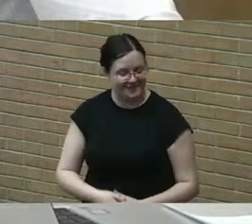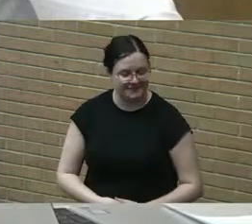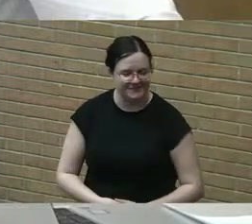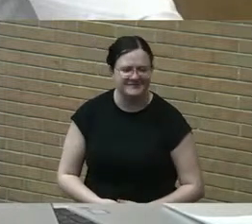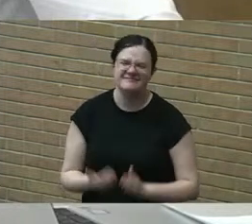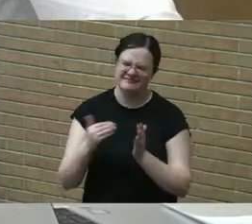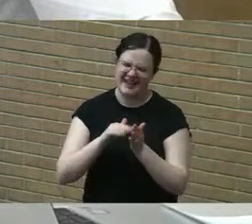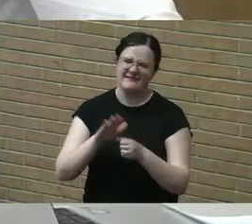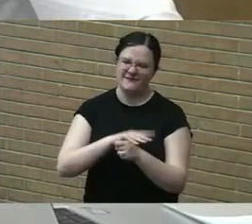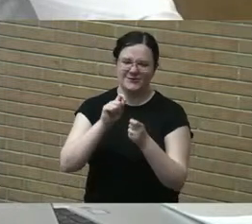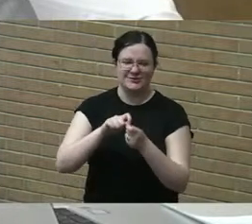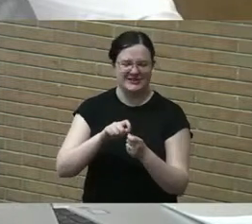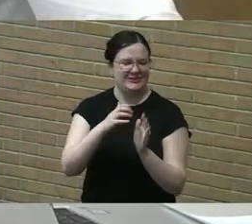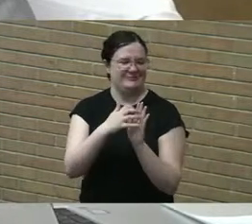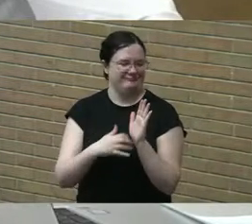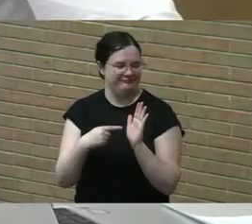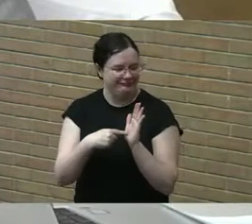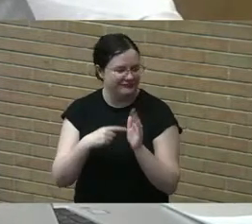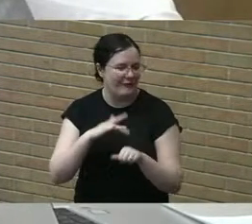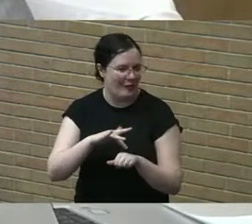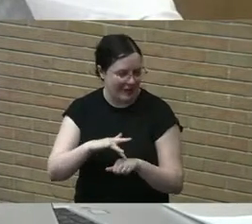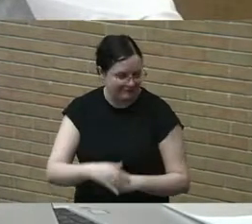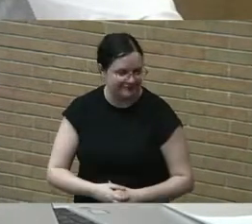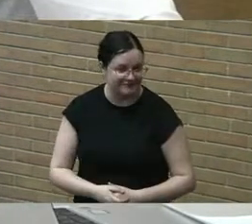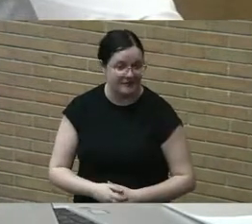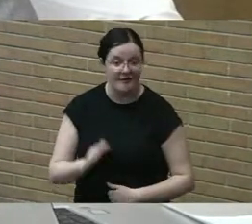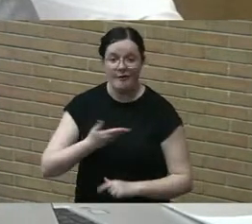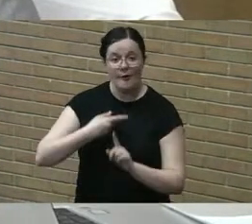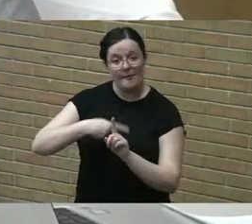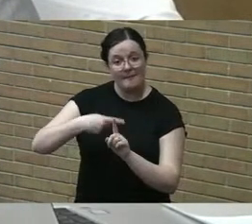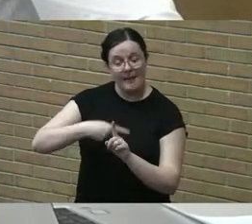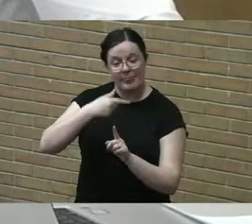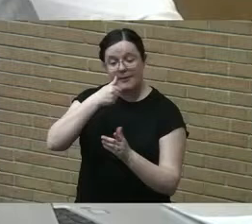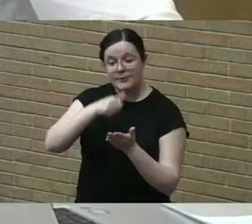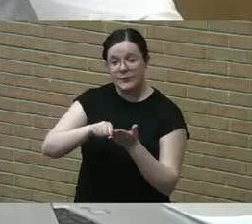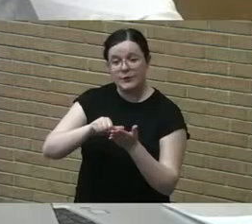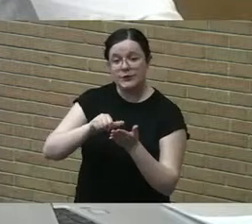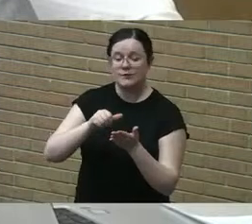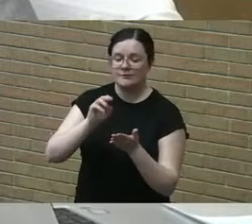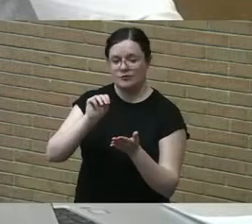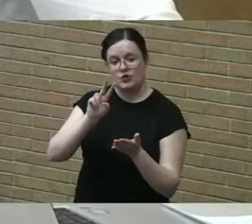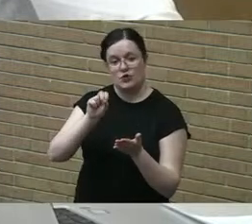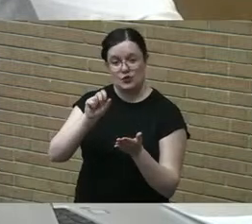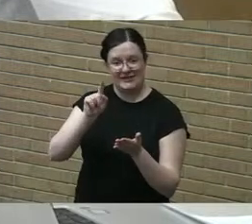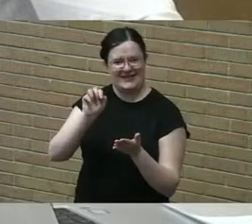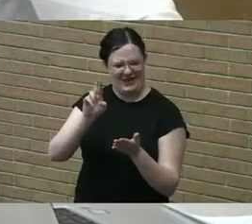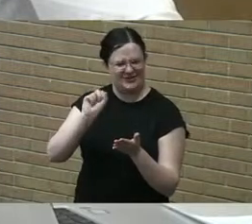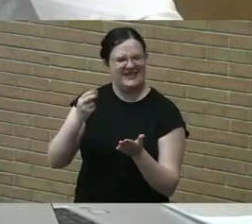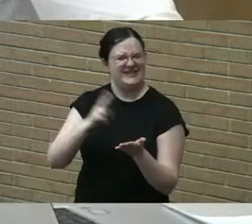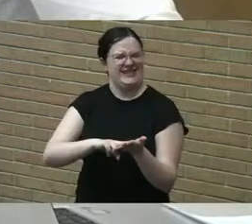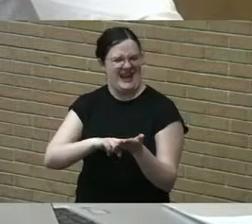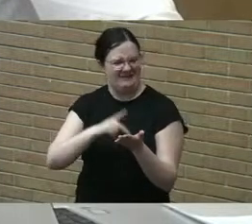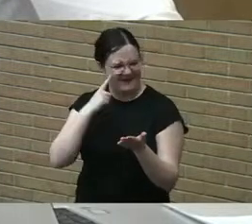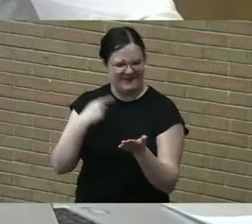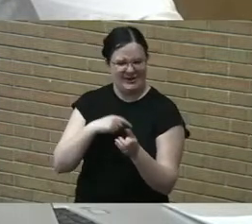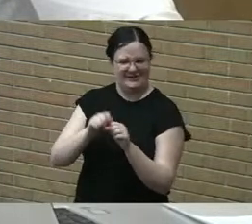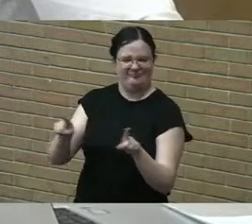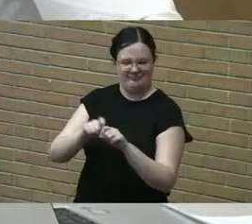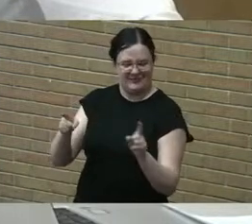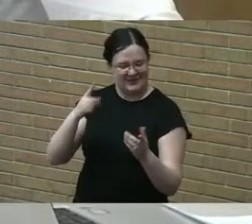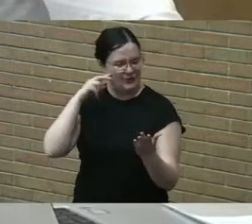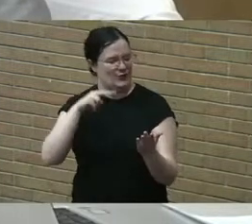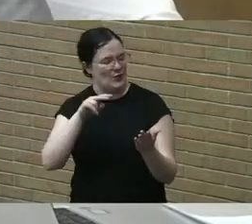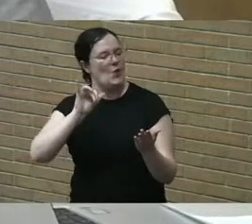are online, and you can sign up for our monthly newsletter to stay up to date with all the fun things that are happening with the Brighton